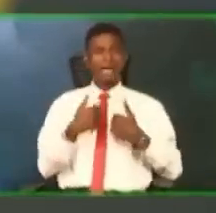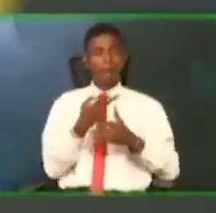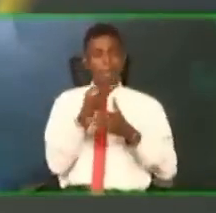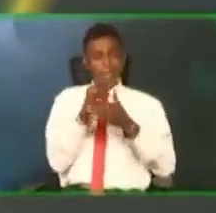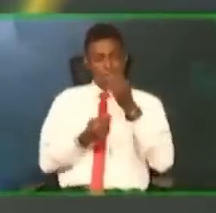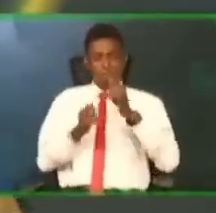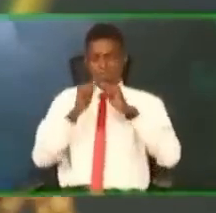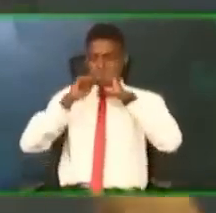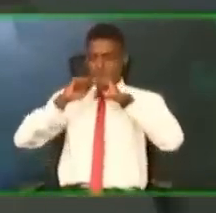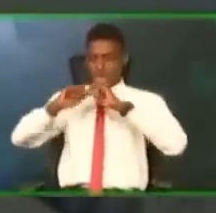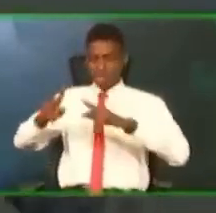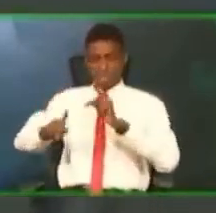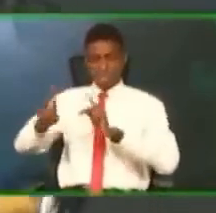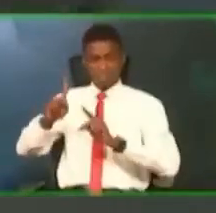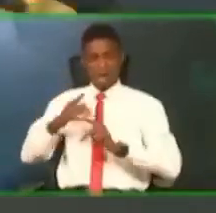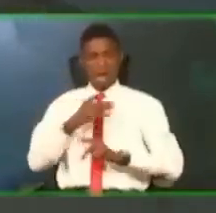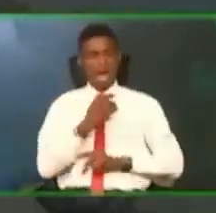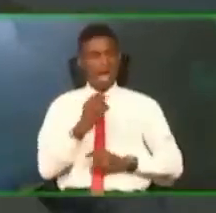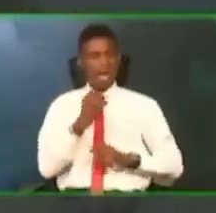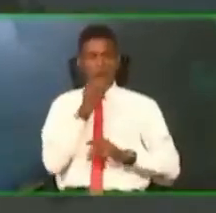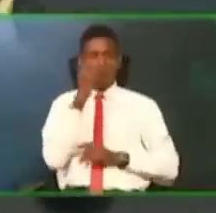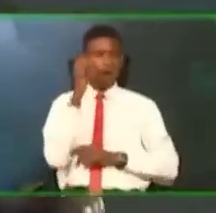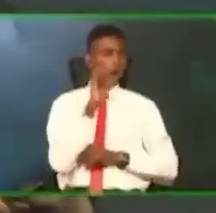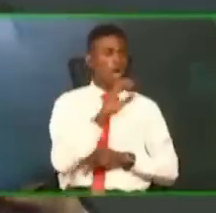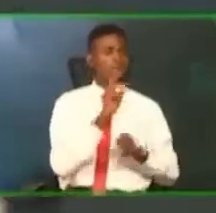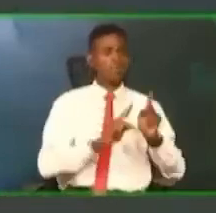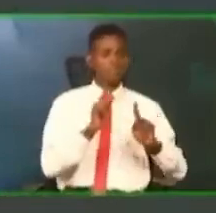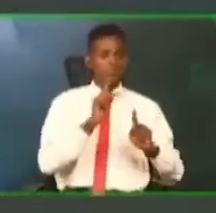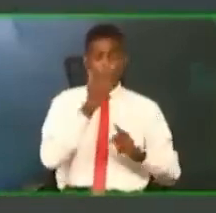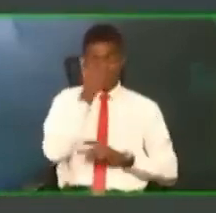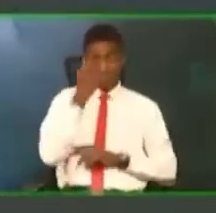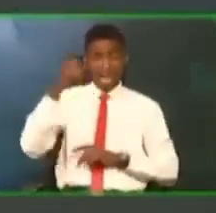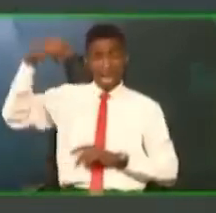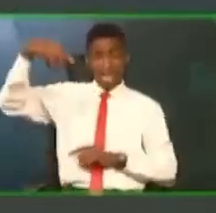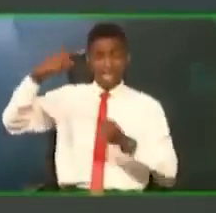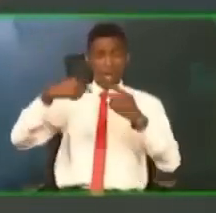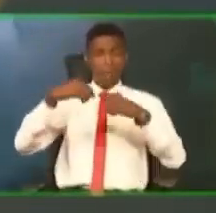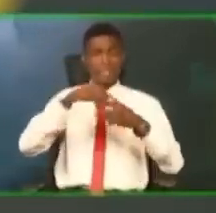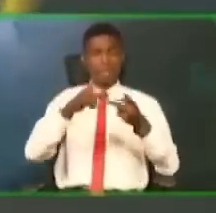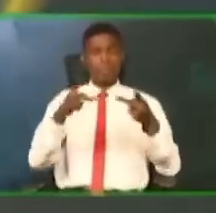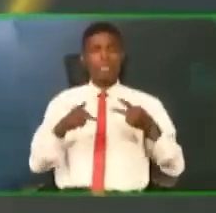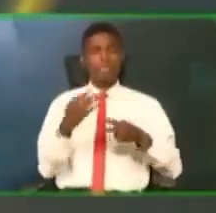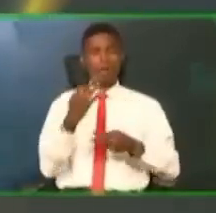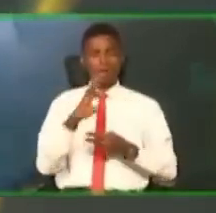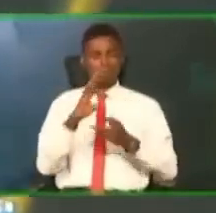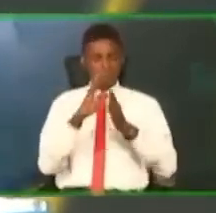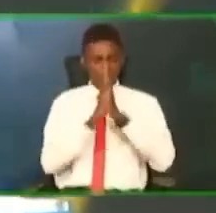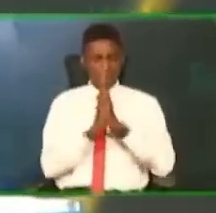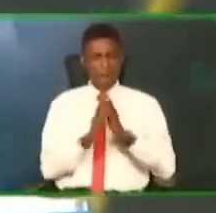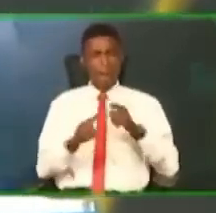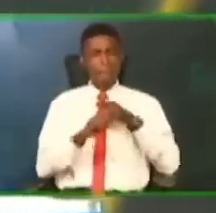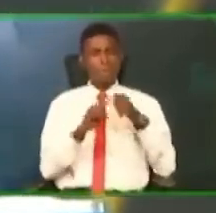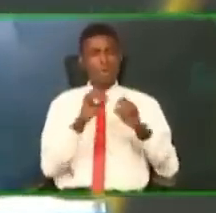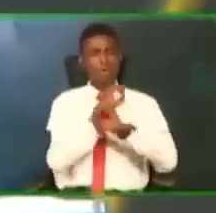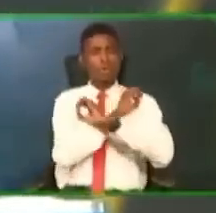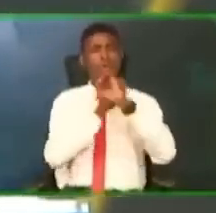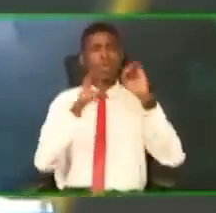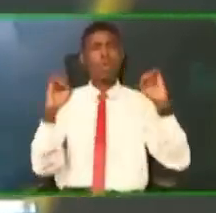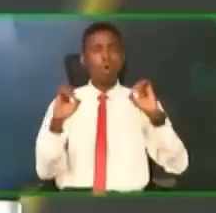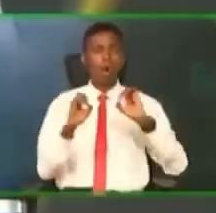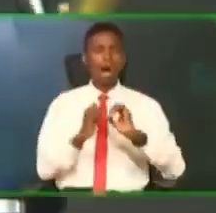people, because the light comes in the place of prayer, but because there is no adequate transformation,